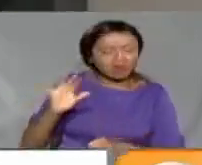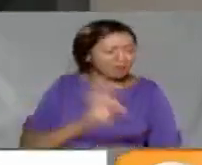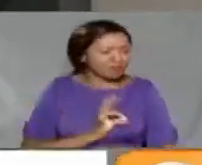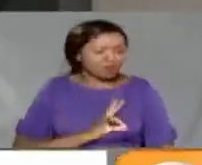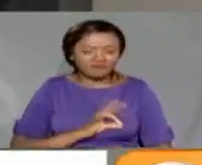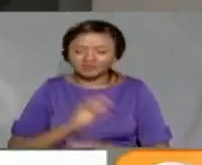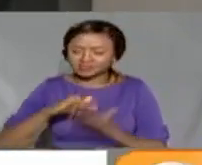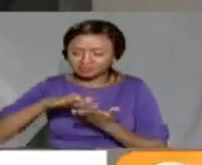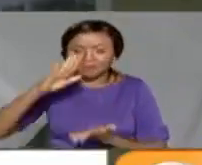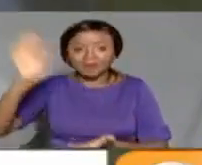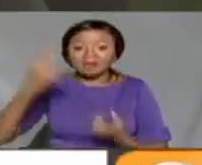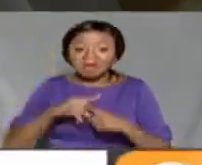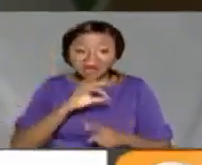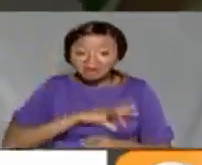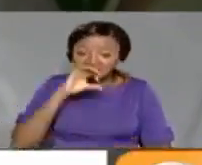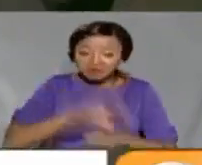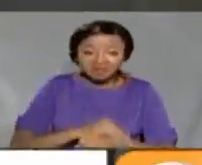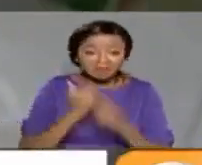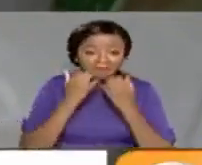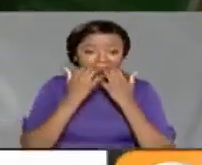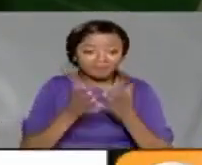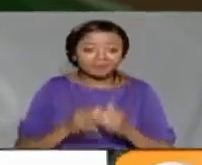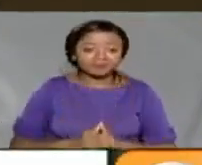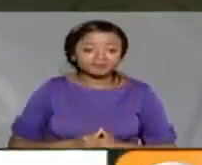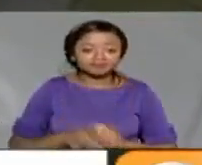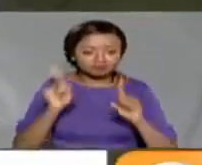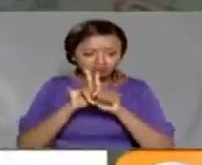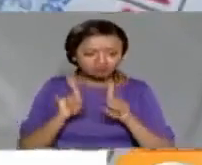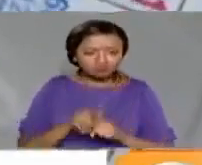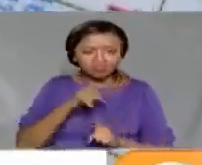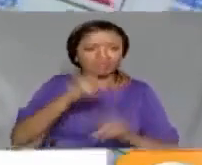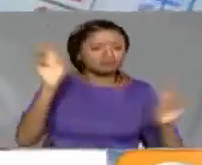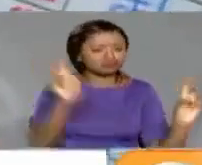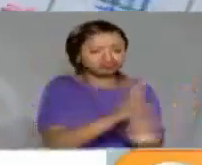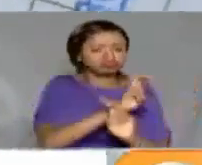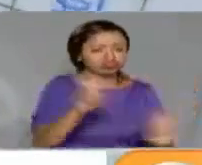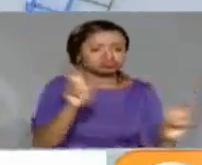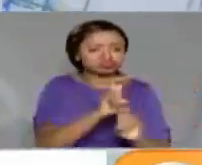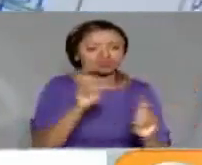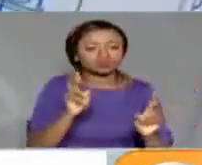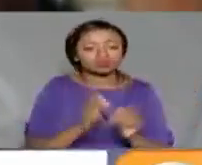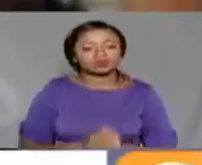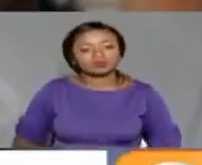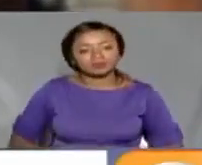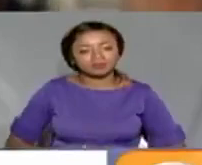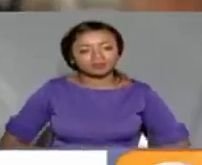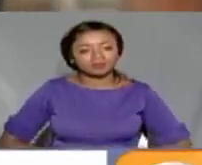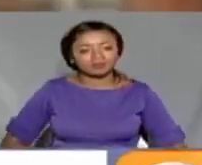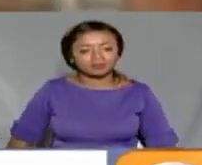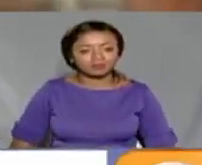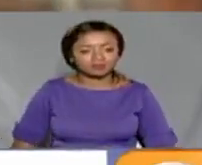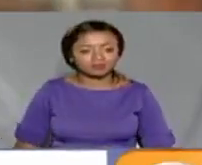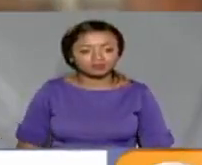not materialize. Wangai is yet to be found, with investors in his other companies groping in the dark for answers.